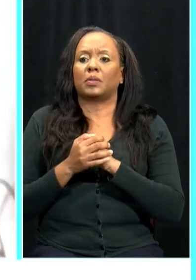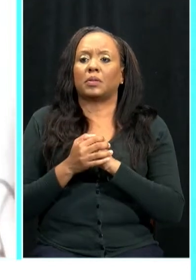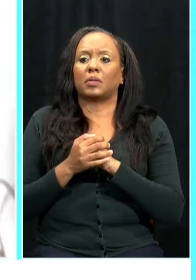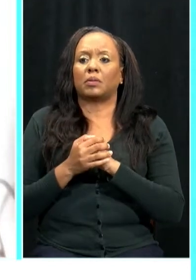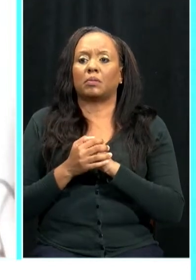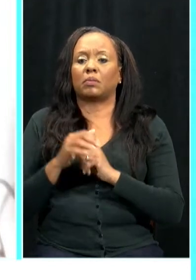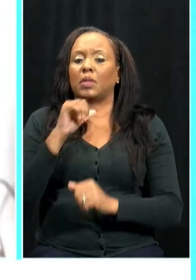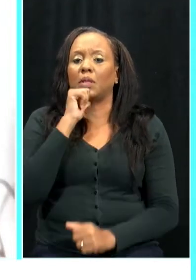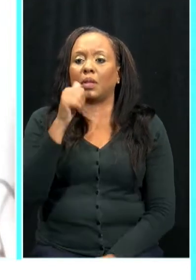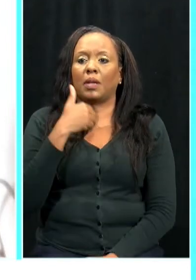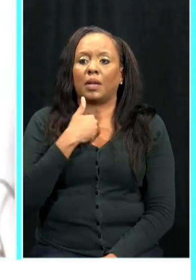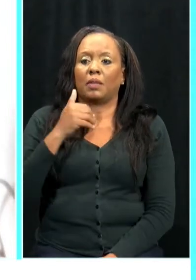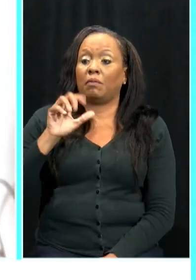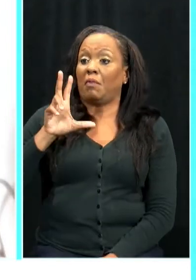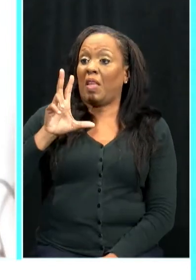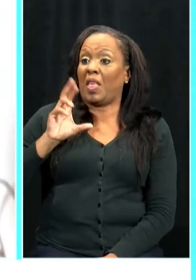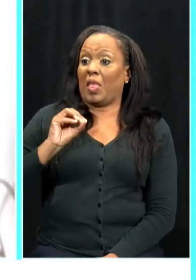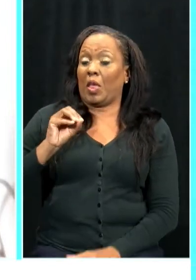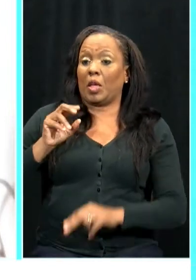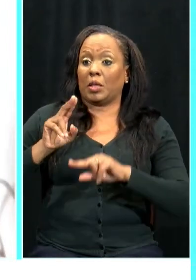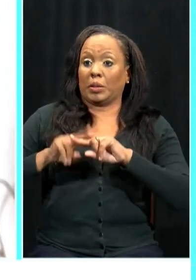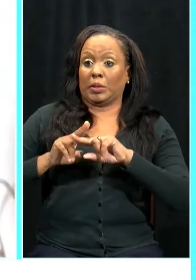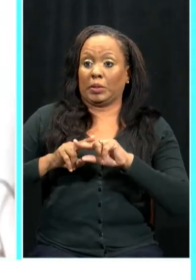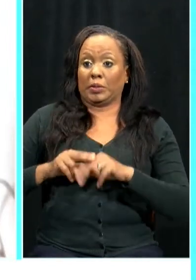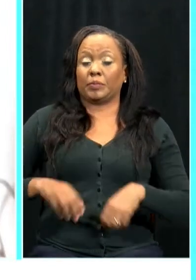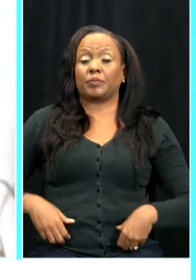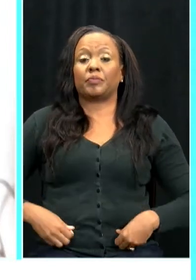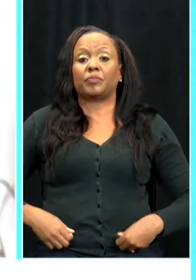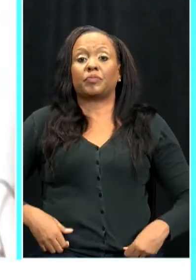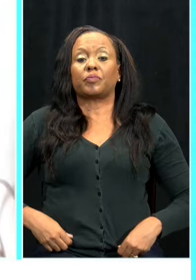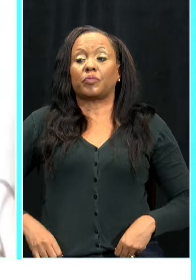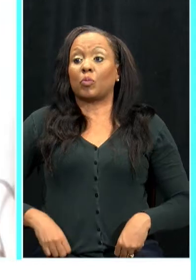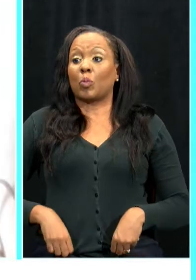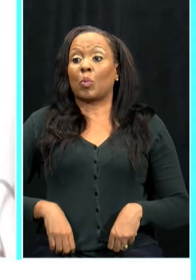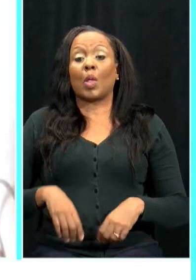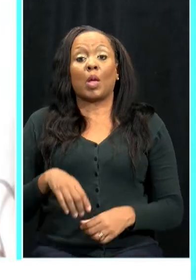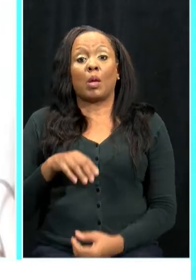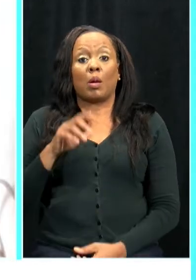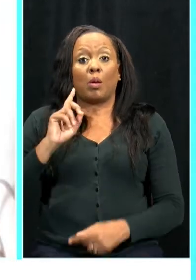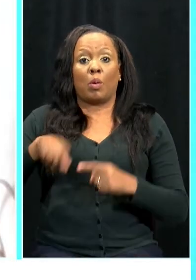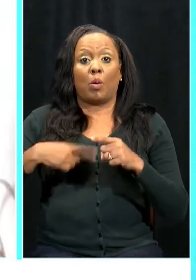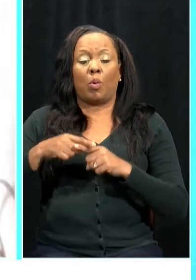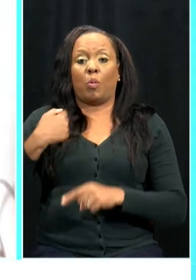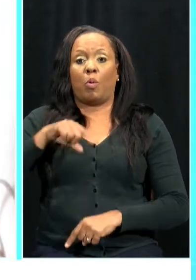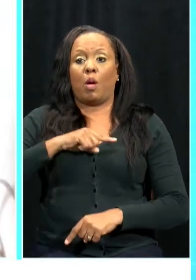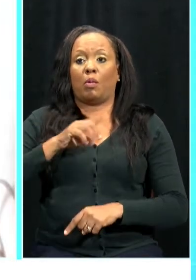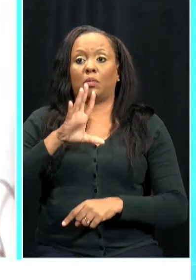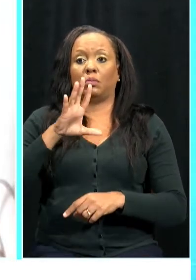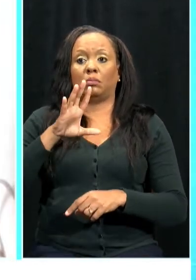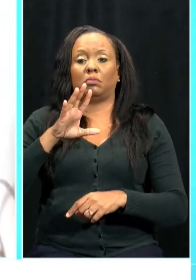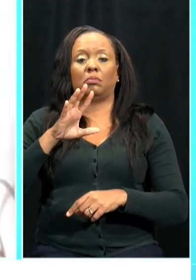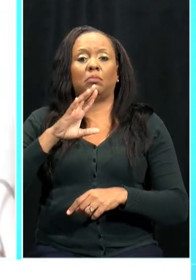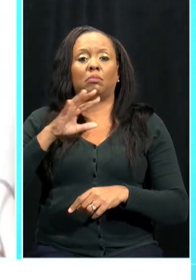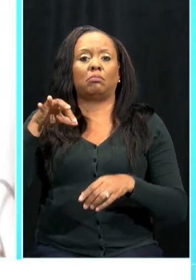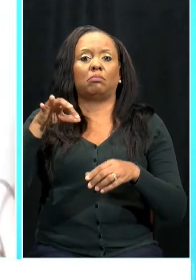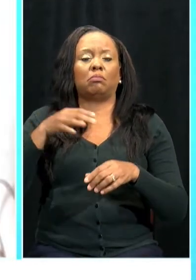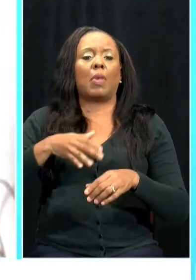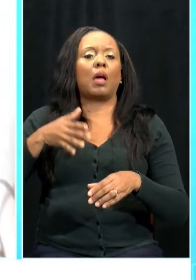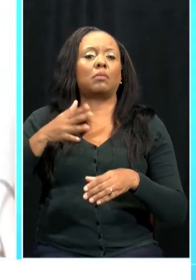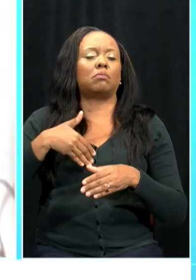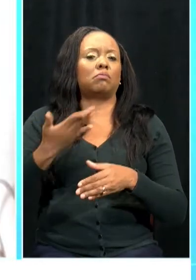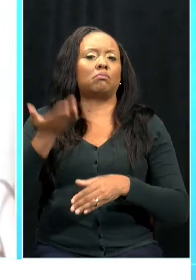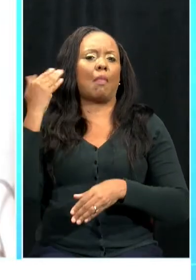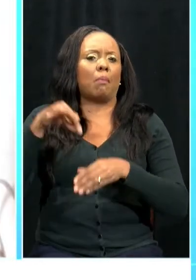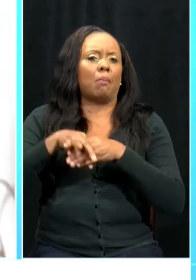30 candidates in the UPP. The last time we ran, we also ran in a coalition, and we had 22 candidates last